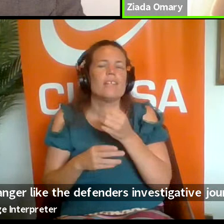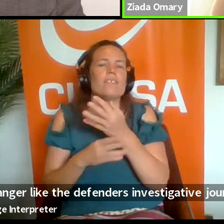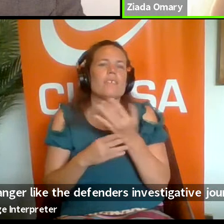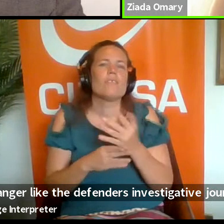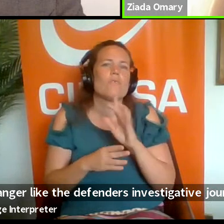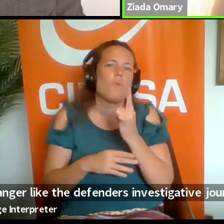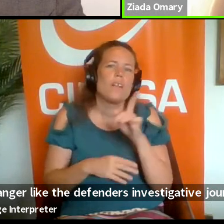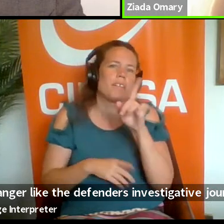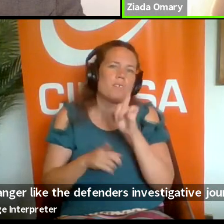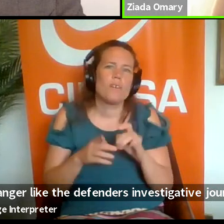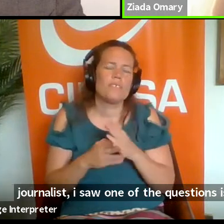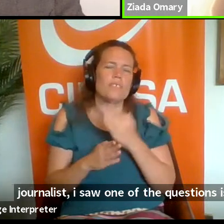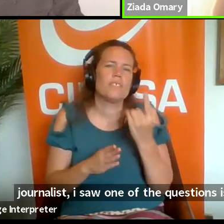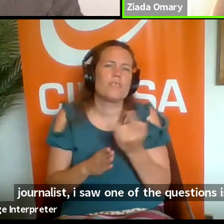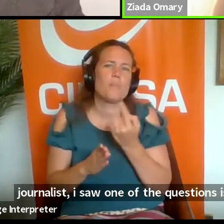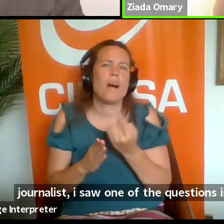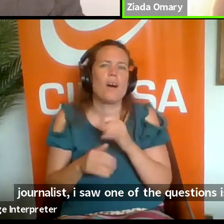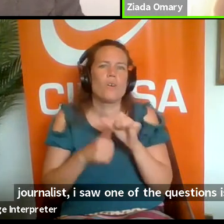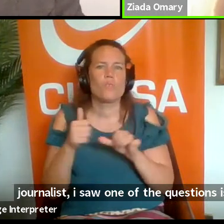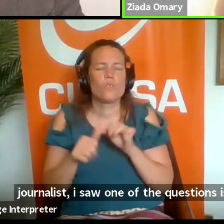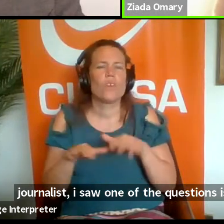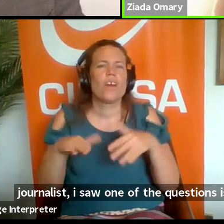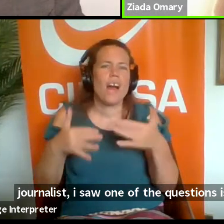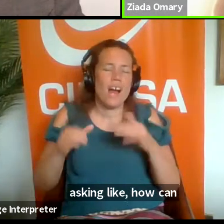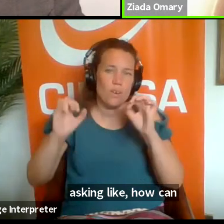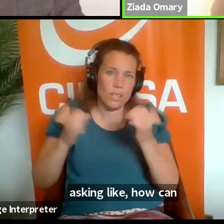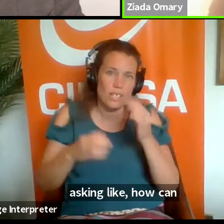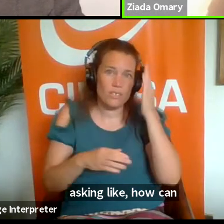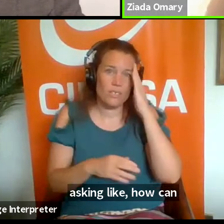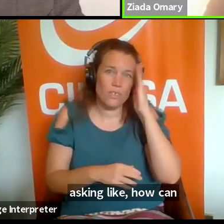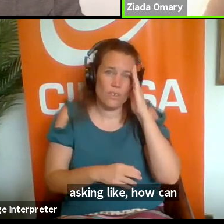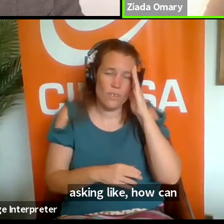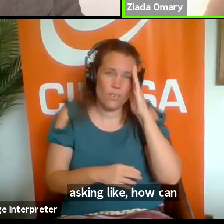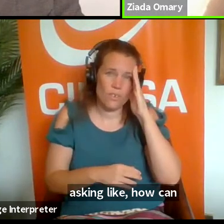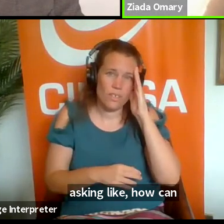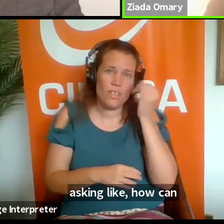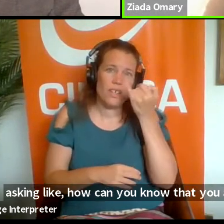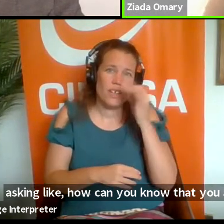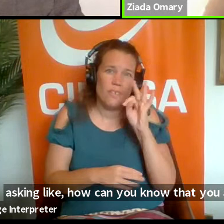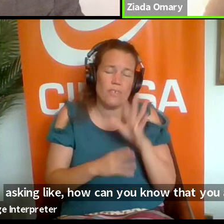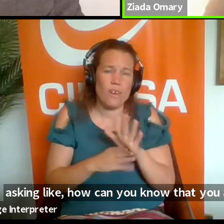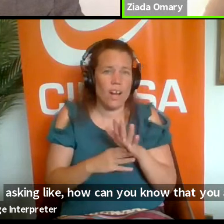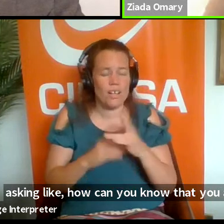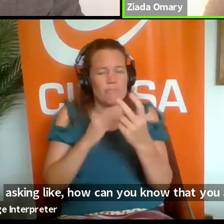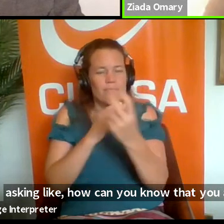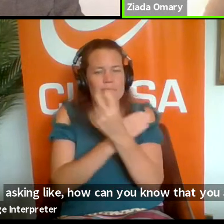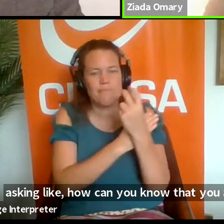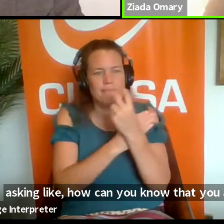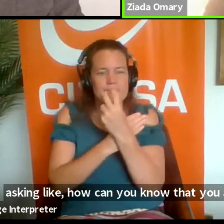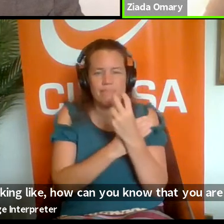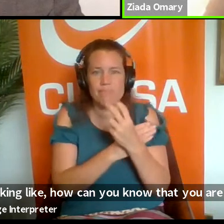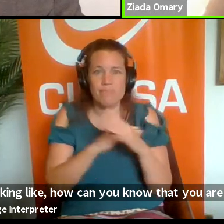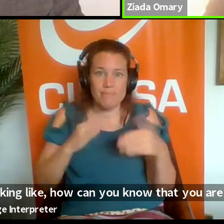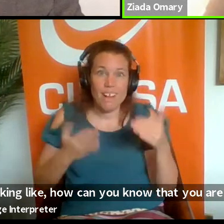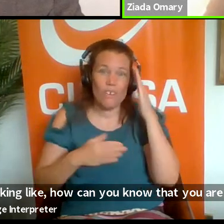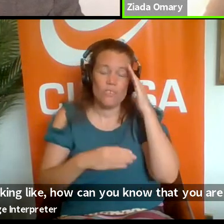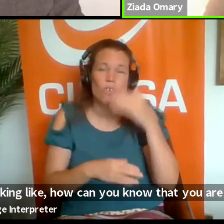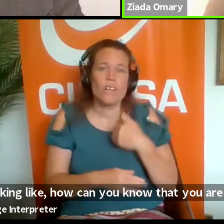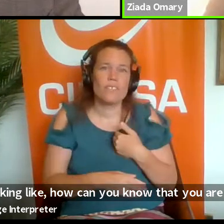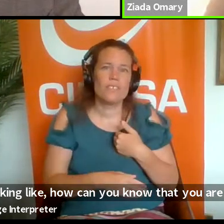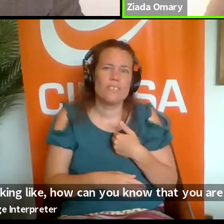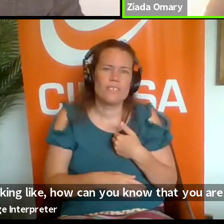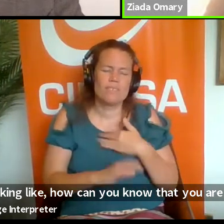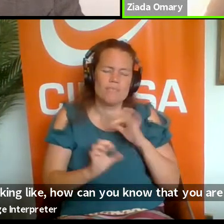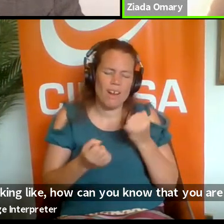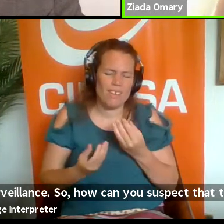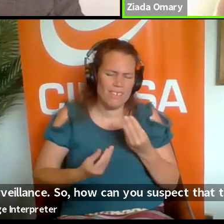like, how can you know that you are under surveillance? So how can you suspect that